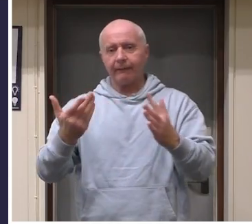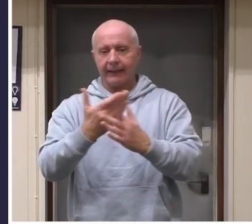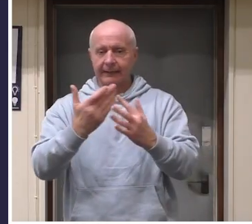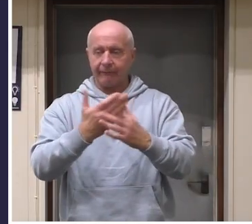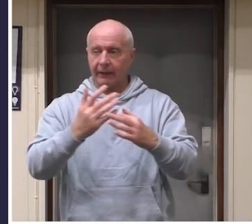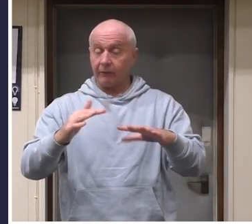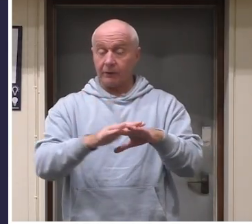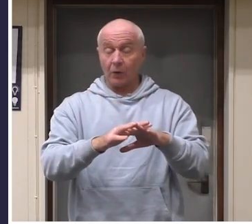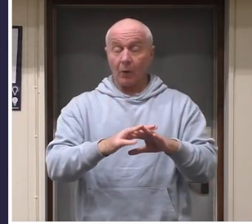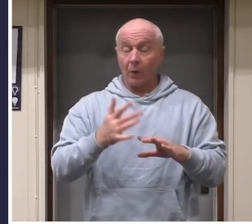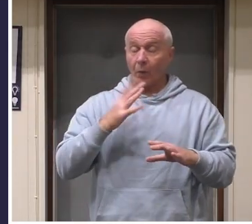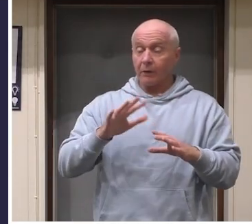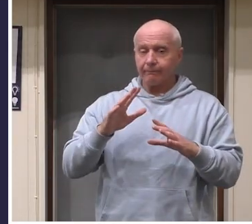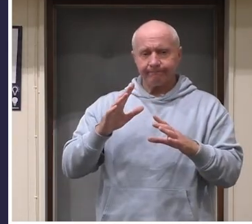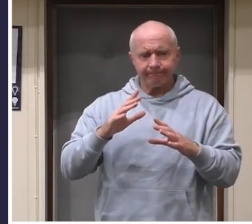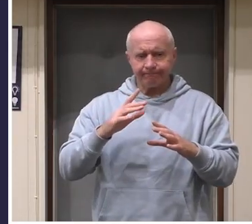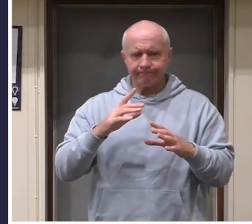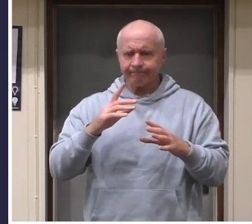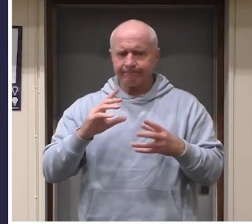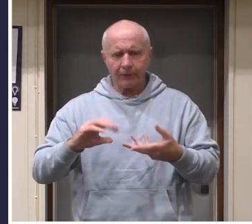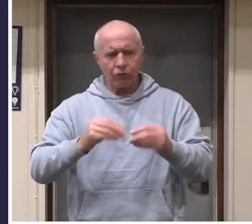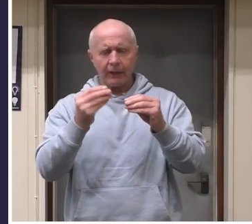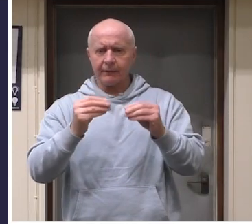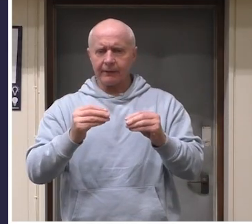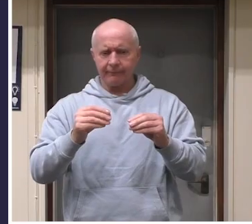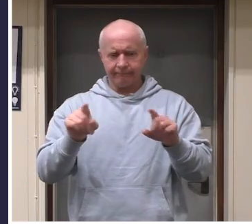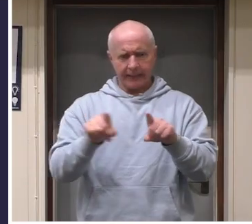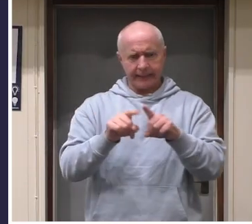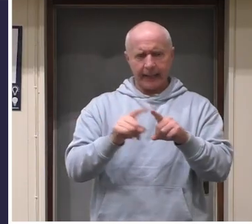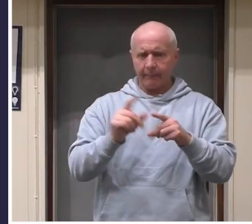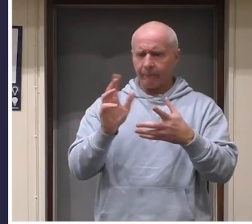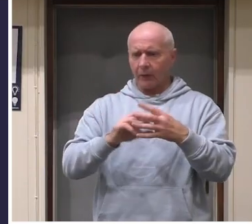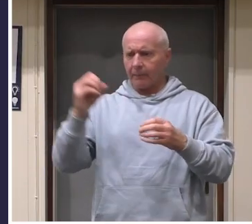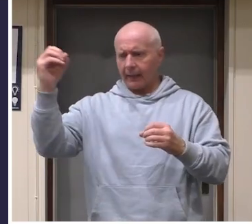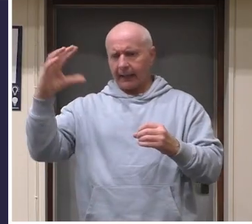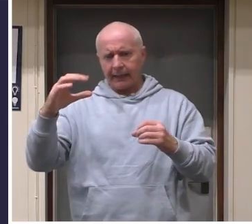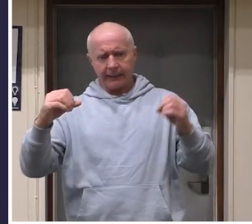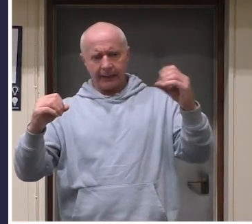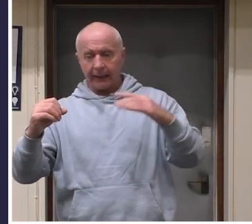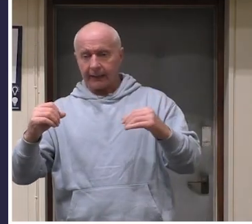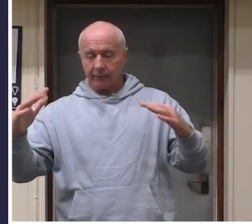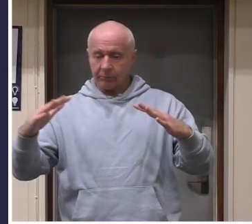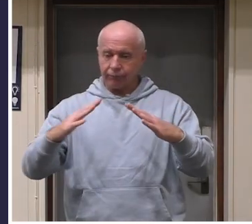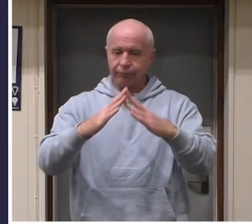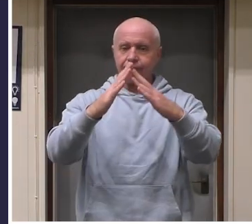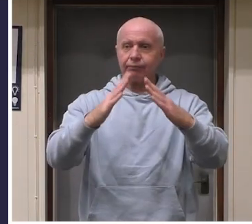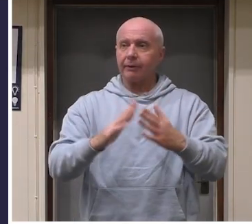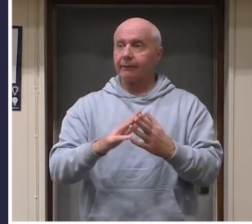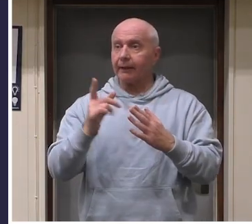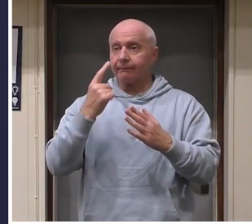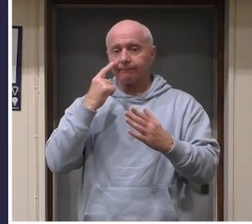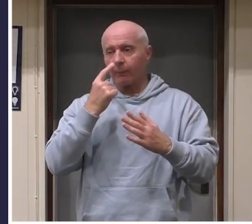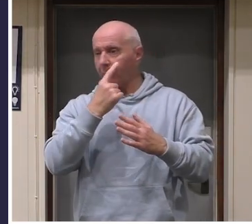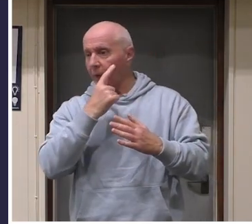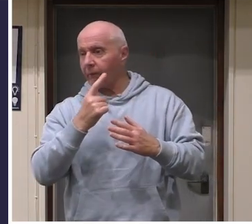to recreate this phenomena using light and see if you can get an interference pattern. If you did, then there would be conclusive proof that light is actually made